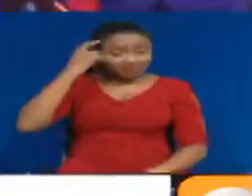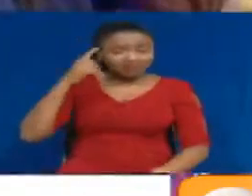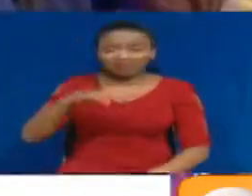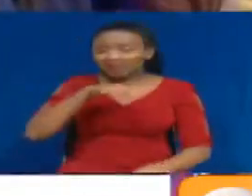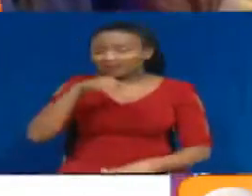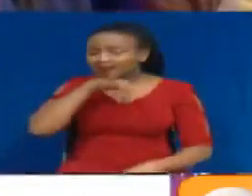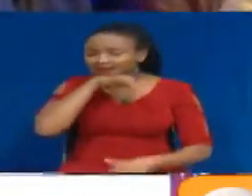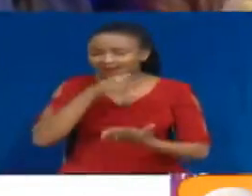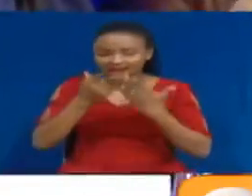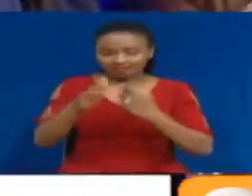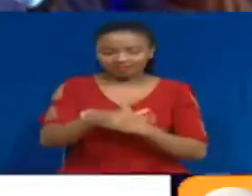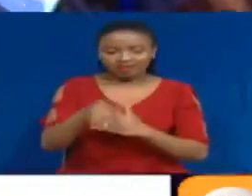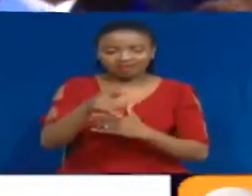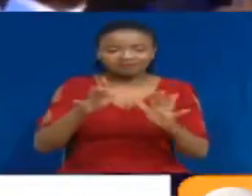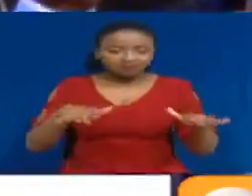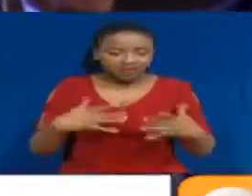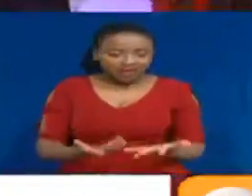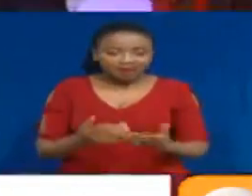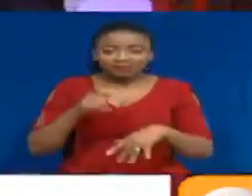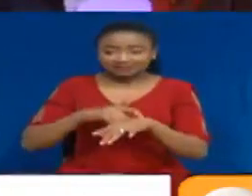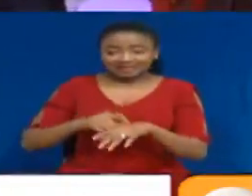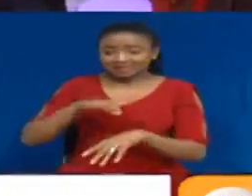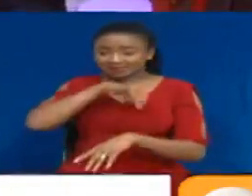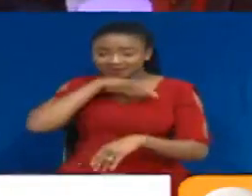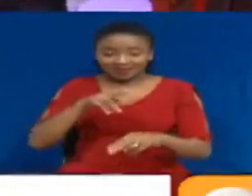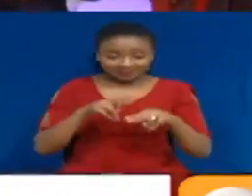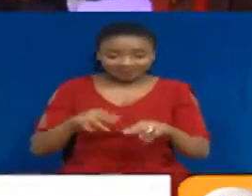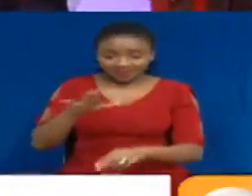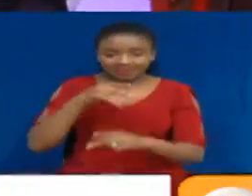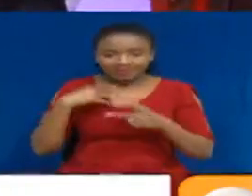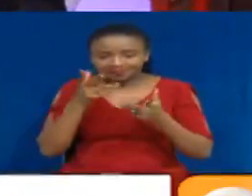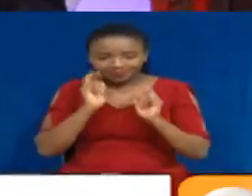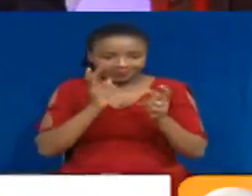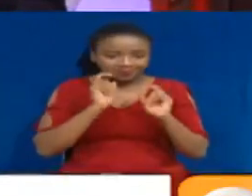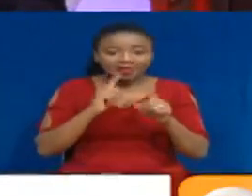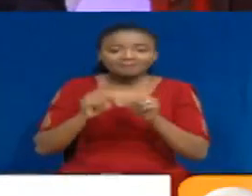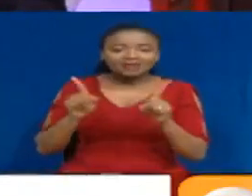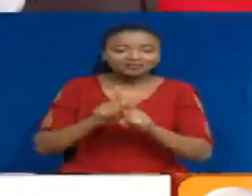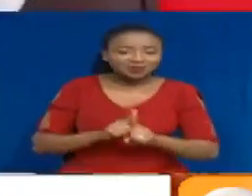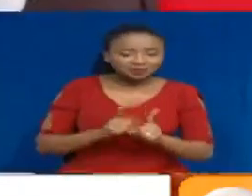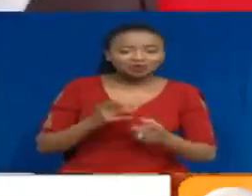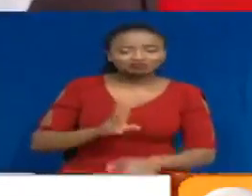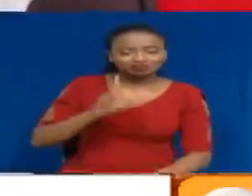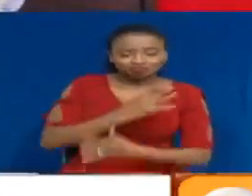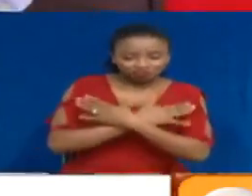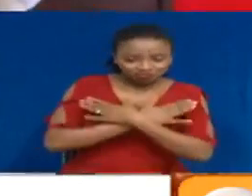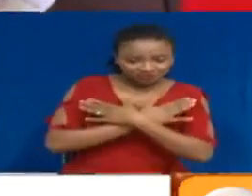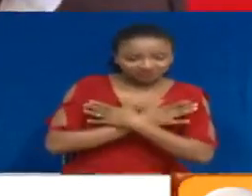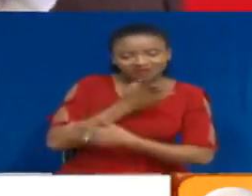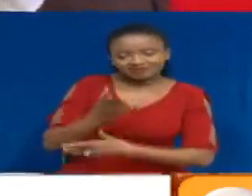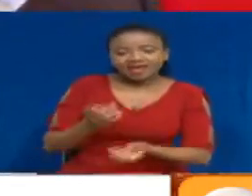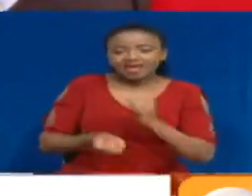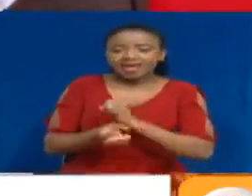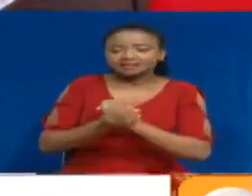the region. As Odinga sat and followed the proceedings in Dakaini, Kenyatta's allies laid their case bare on